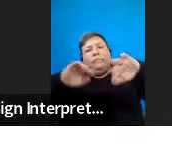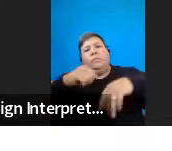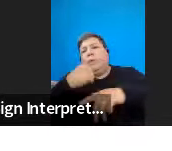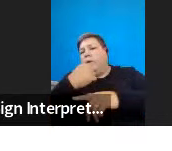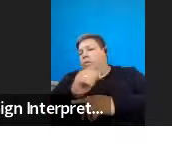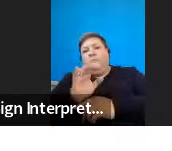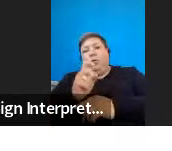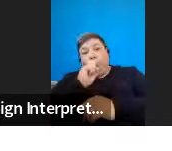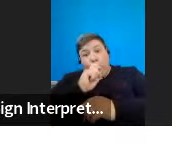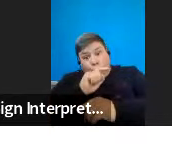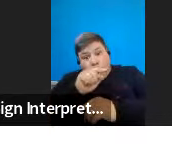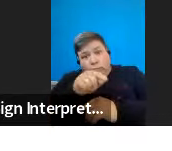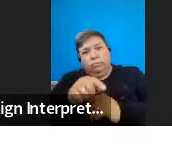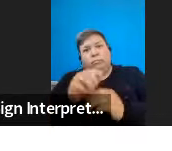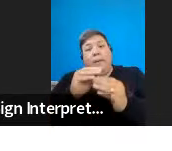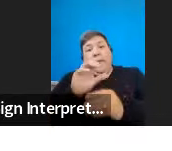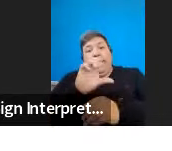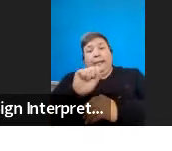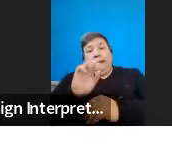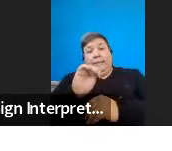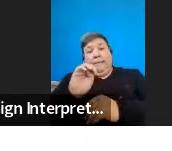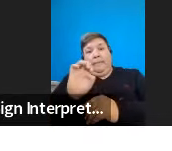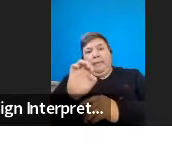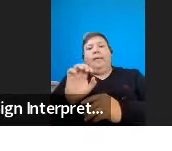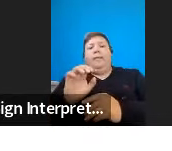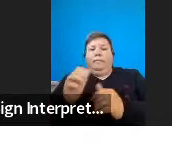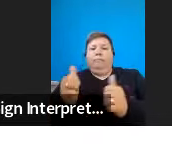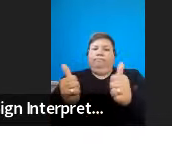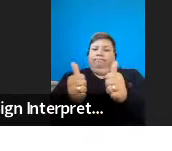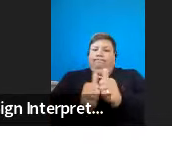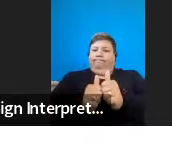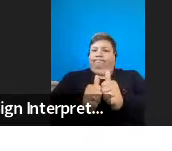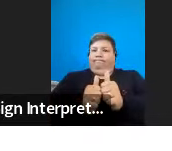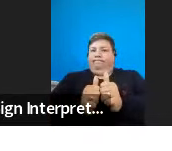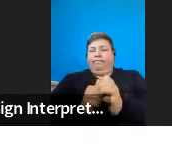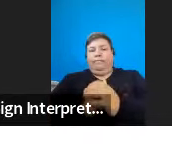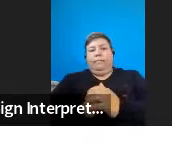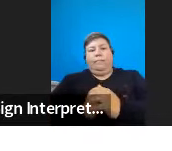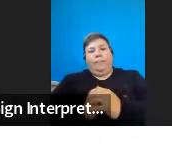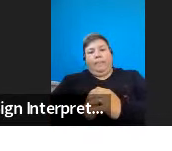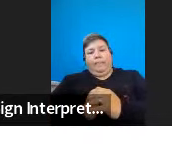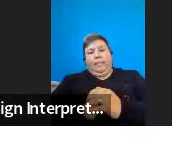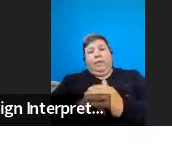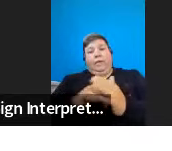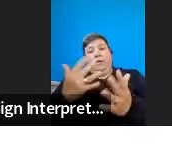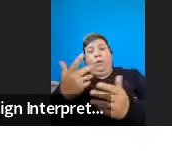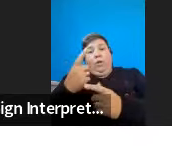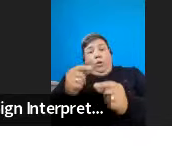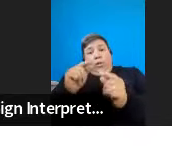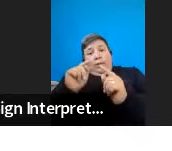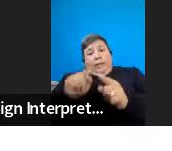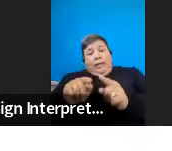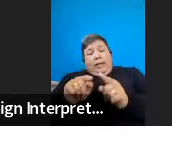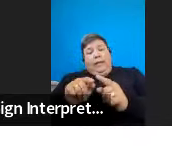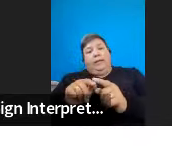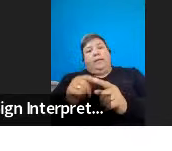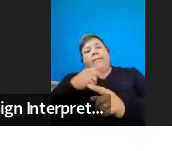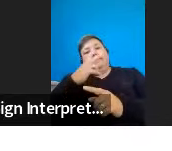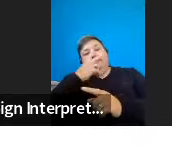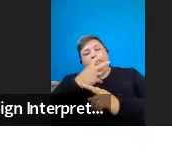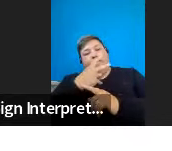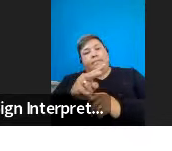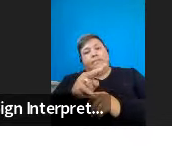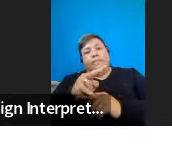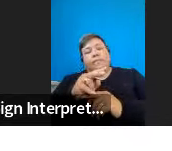ensure that SMMEs are accommodated. So in doing that, we thought we'll look at this approach to say, we'll look at